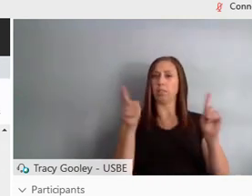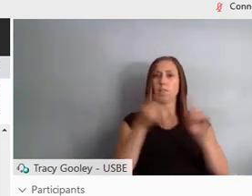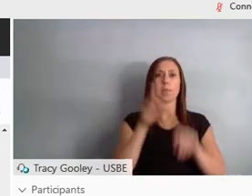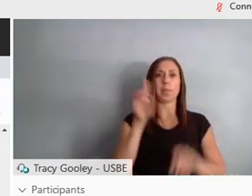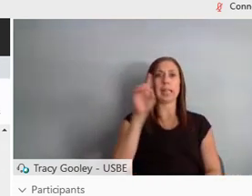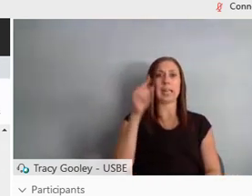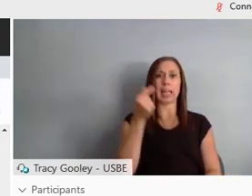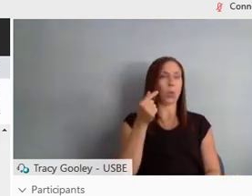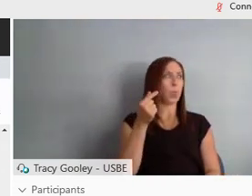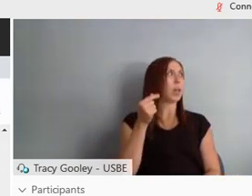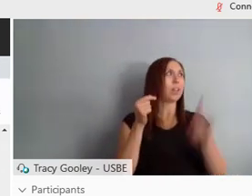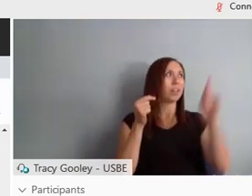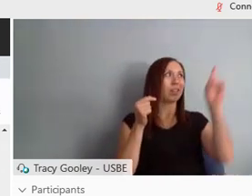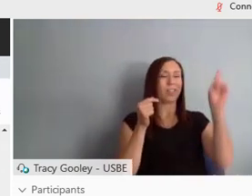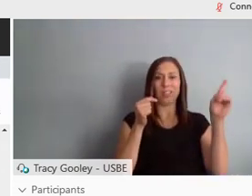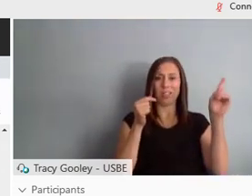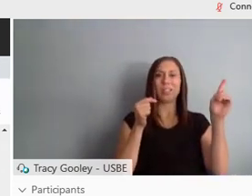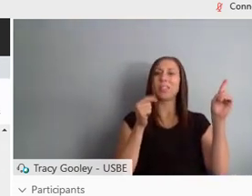data gateway.